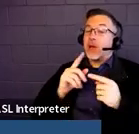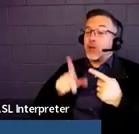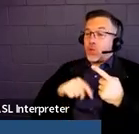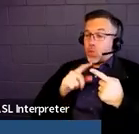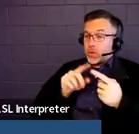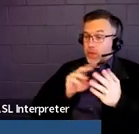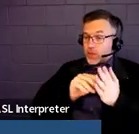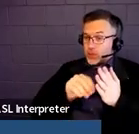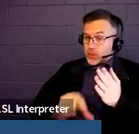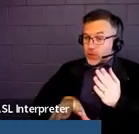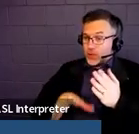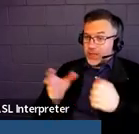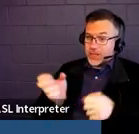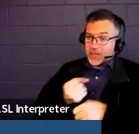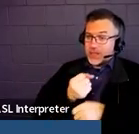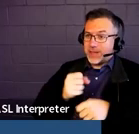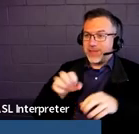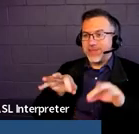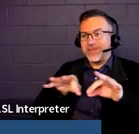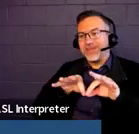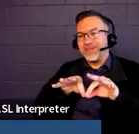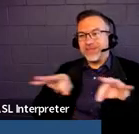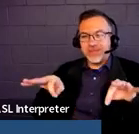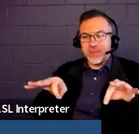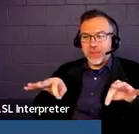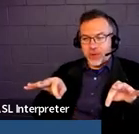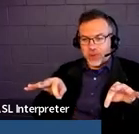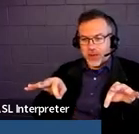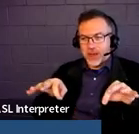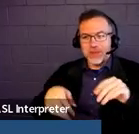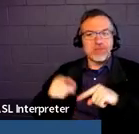there's no, what is it? No take backsies.